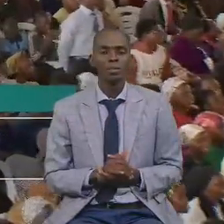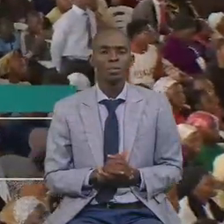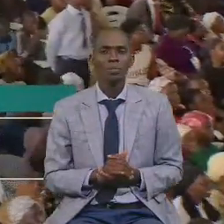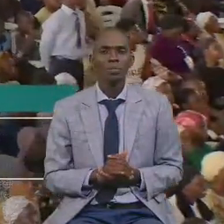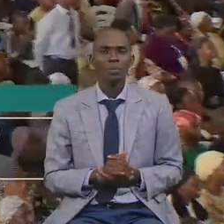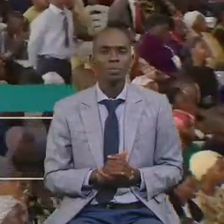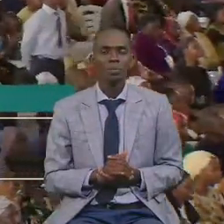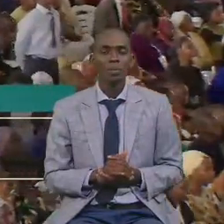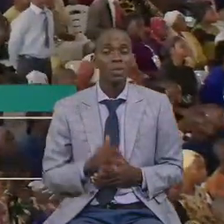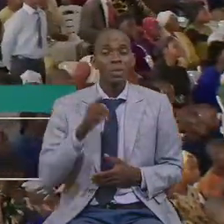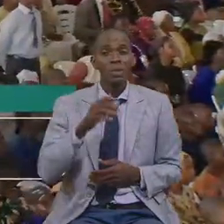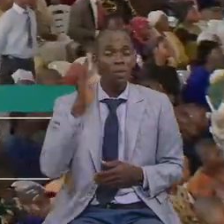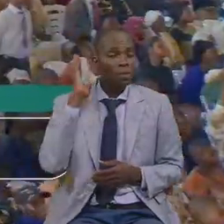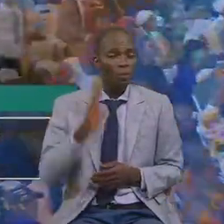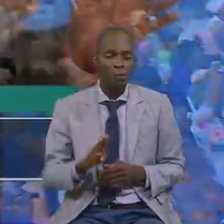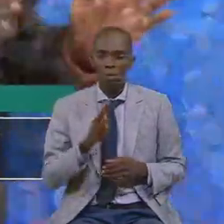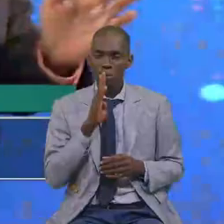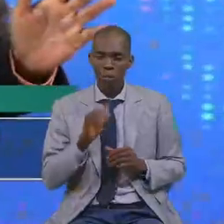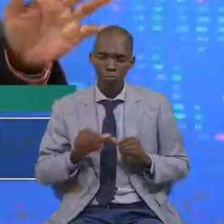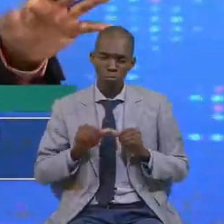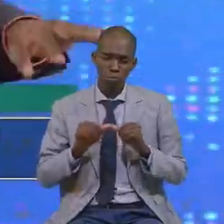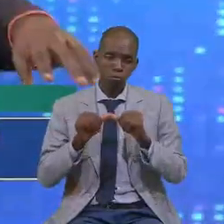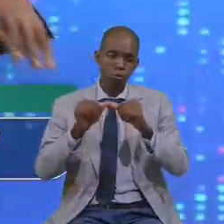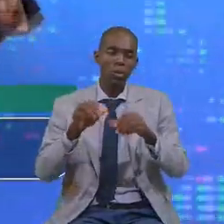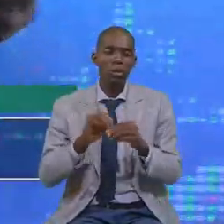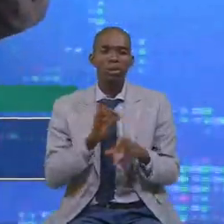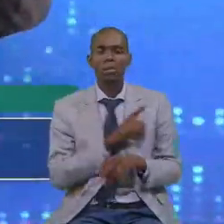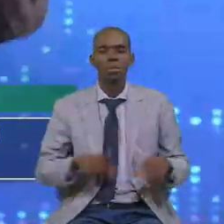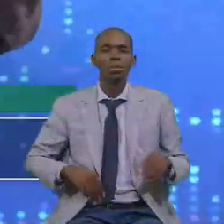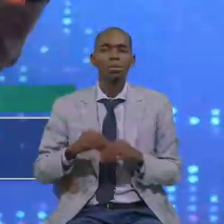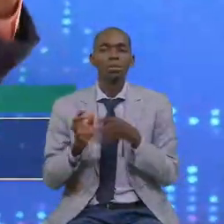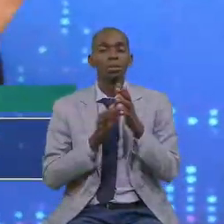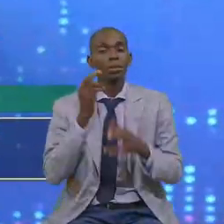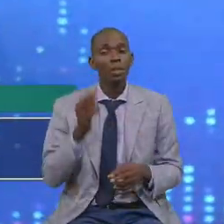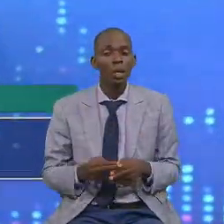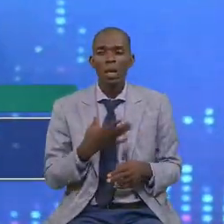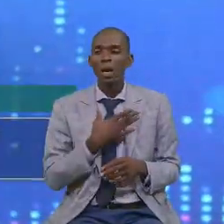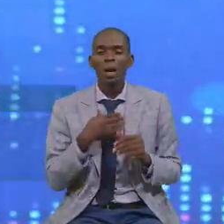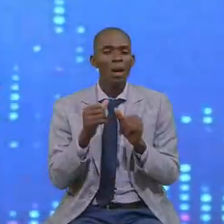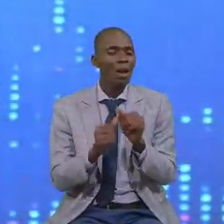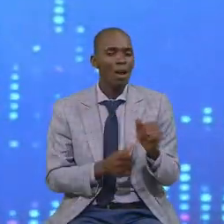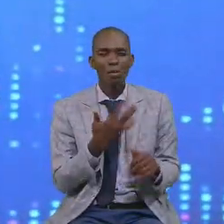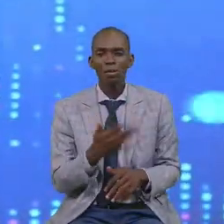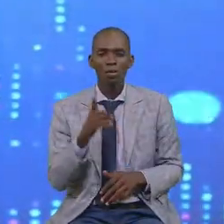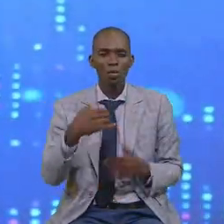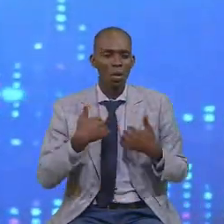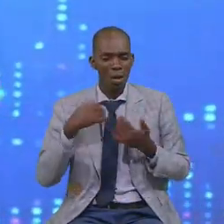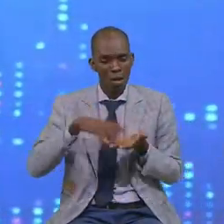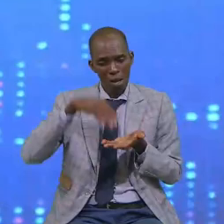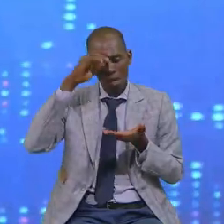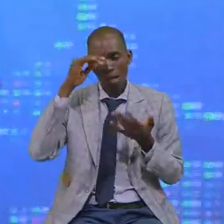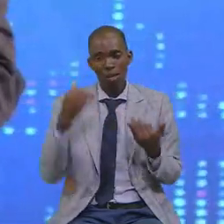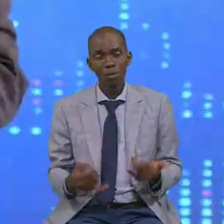You will be steadfast in the Lord. And everything you have heard today